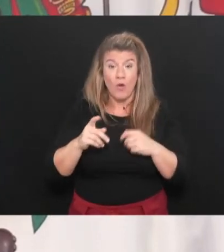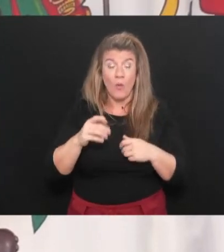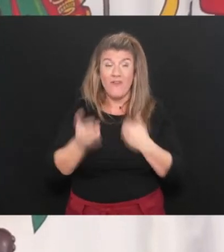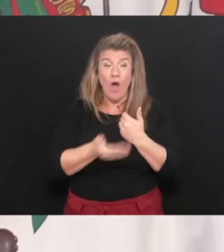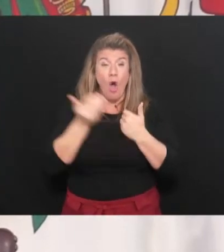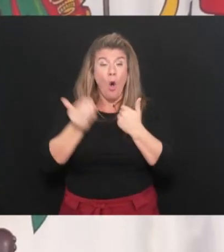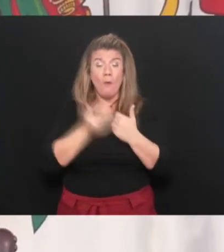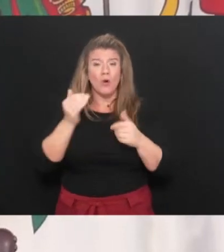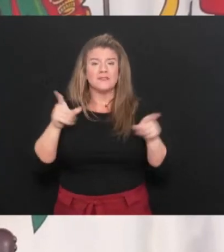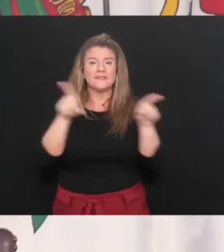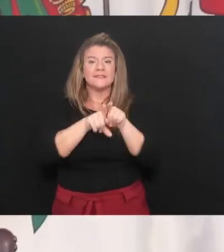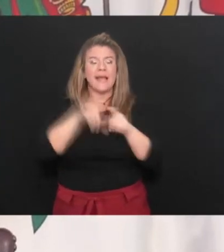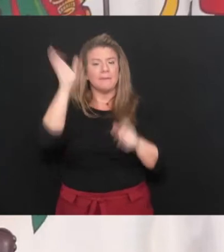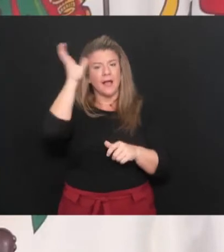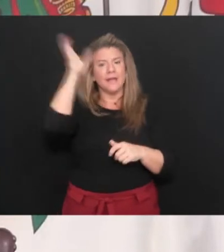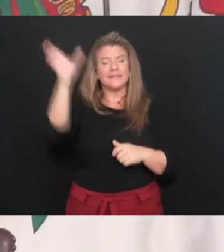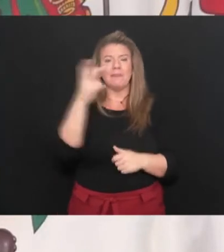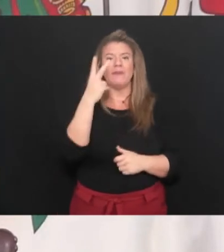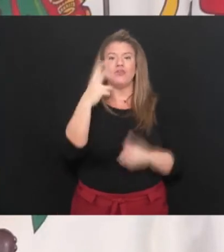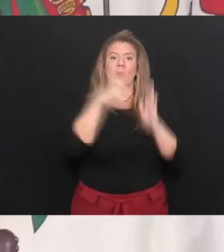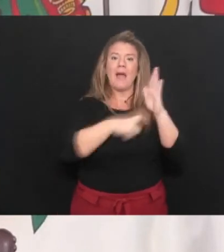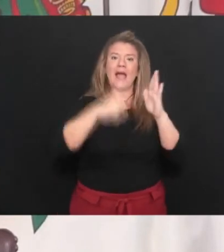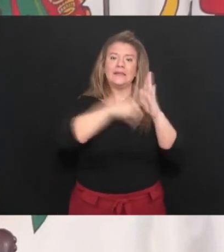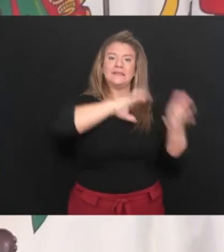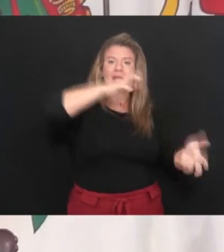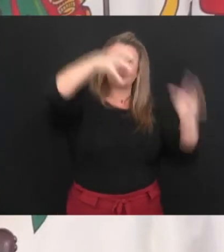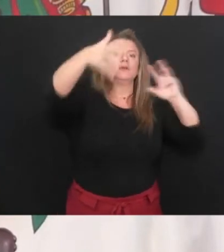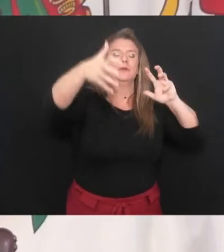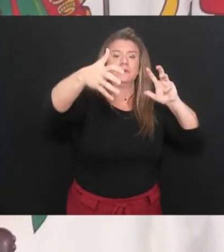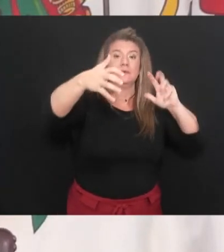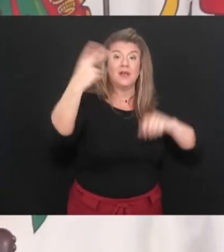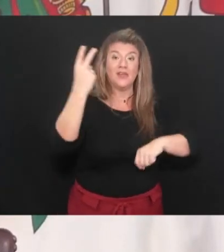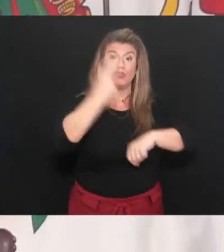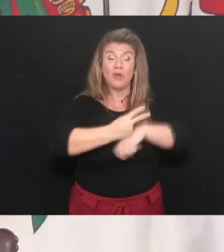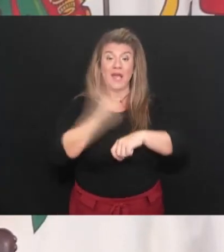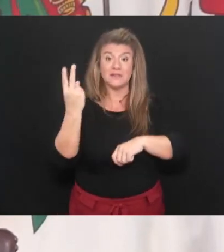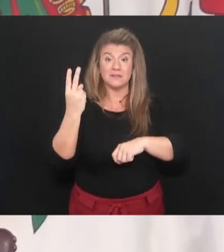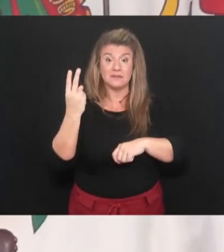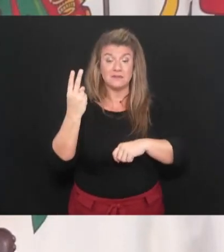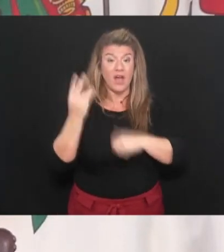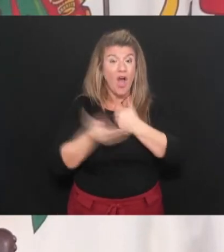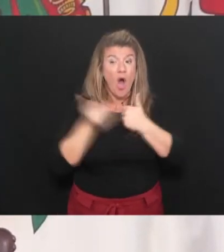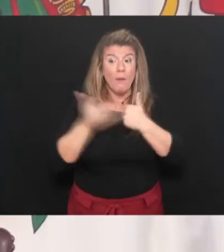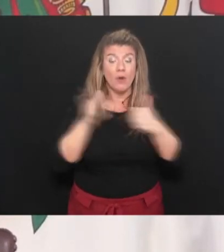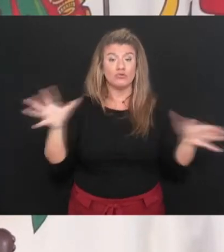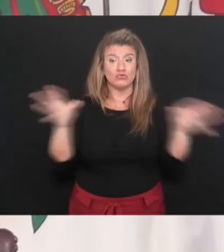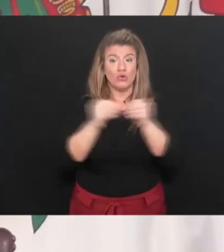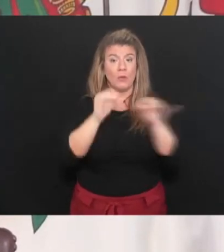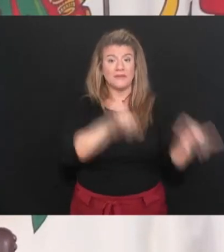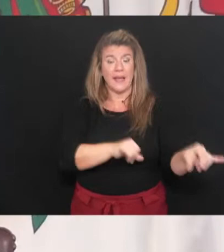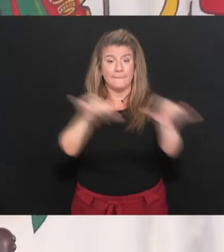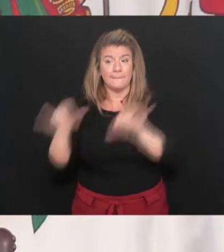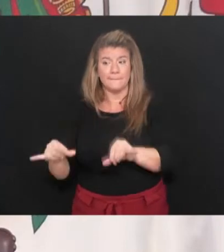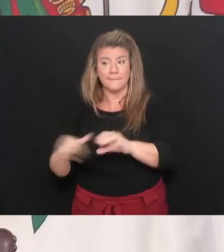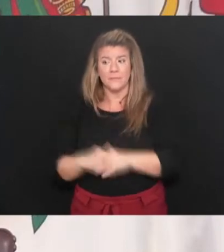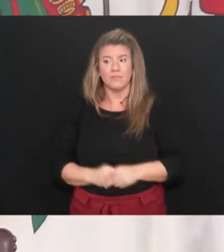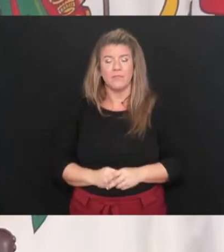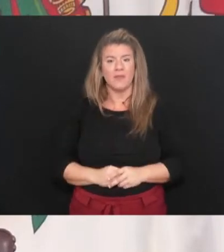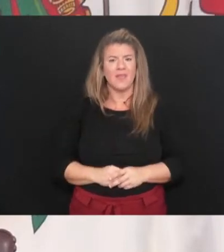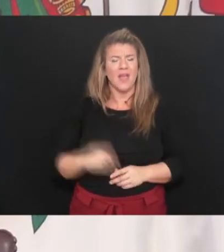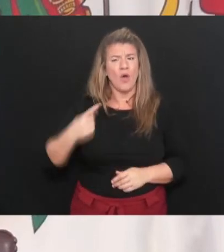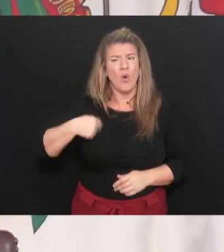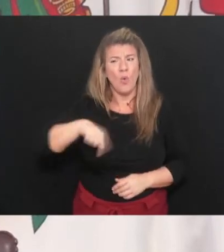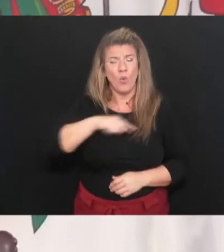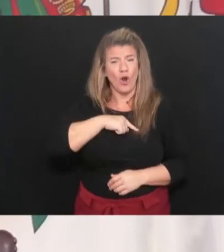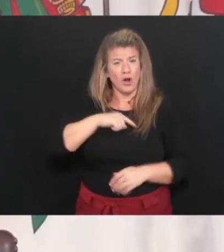mine disasters in 2 days. Almost 2. And we're going to act like,